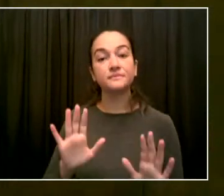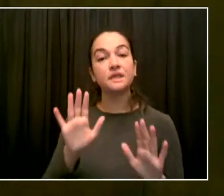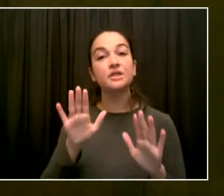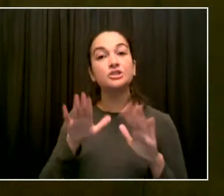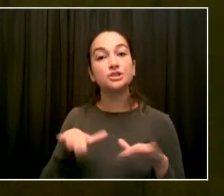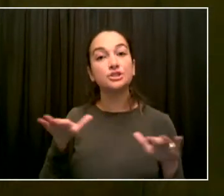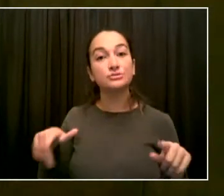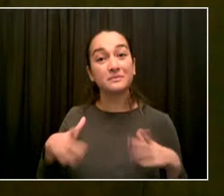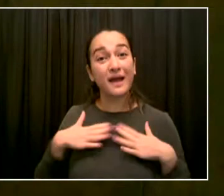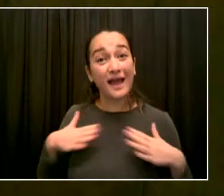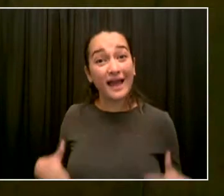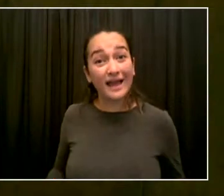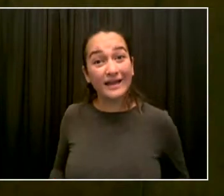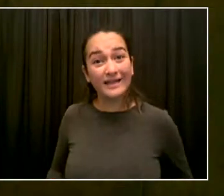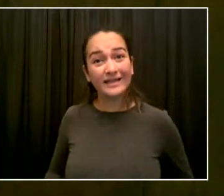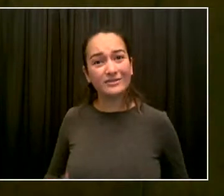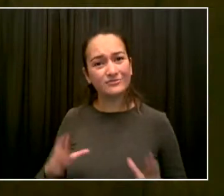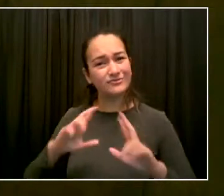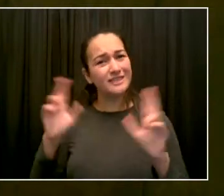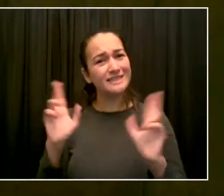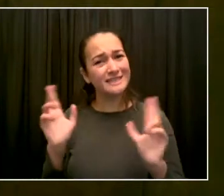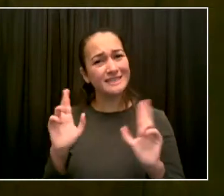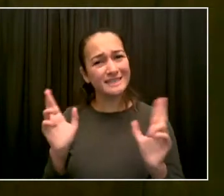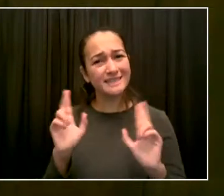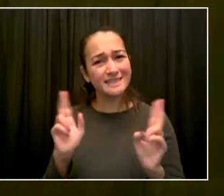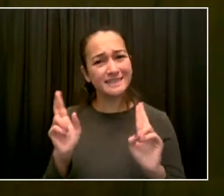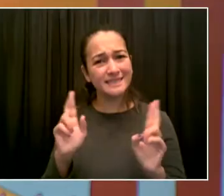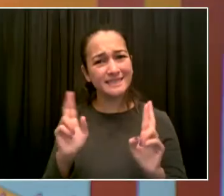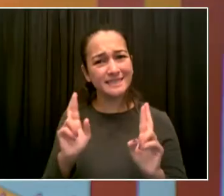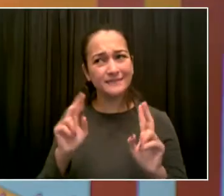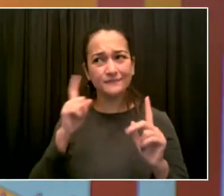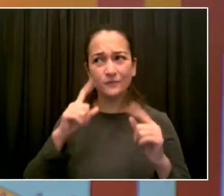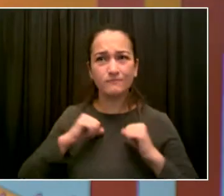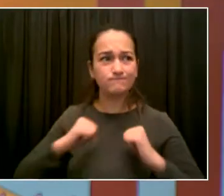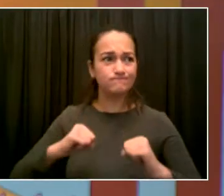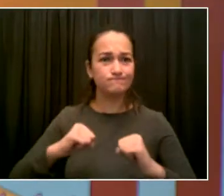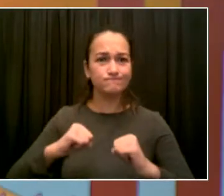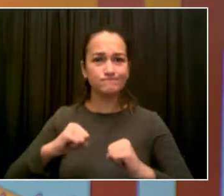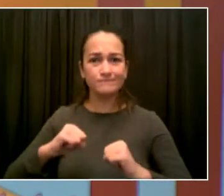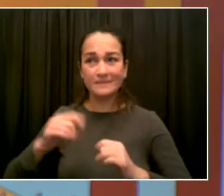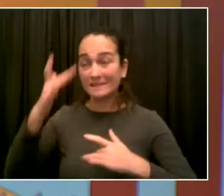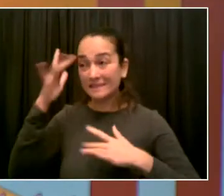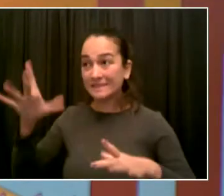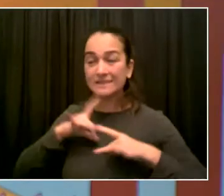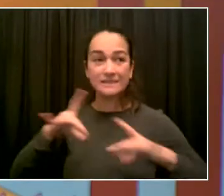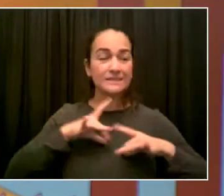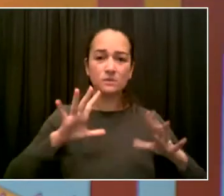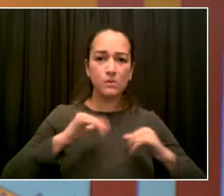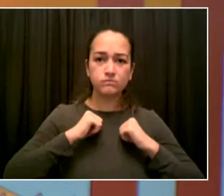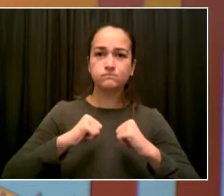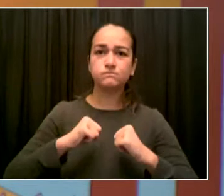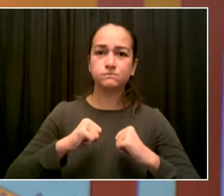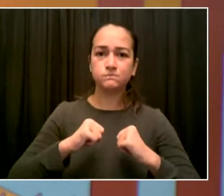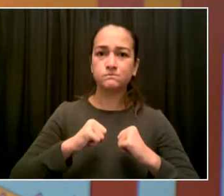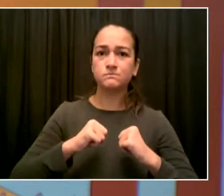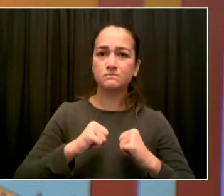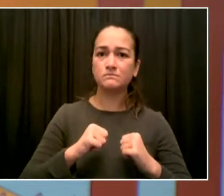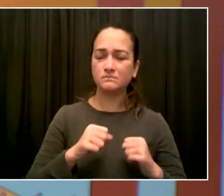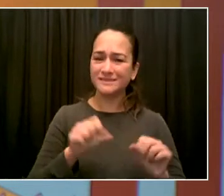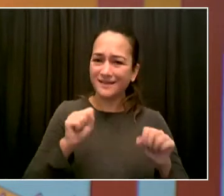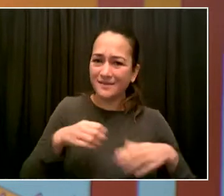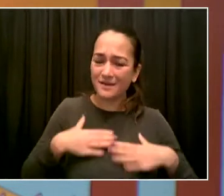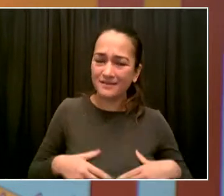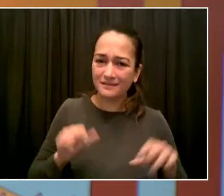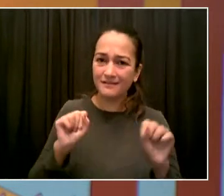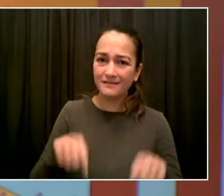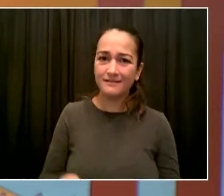I'm hopeful that we can have it by Halloween. Thank you. Thank you very much. Go ahead, Andrew. You mentioned, and your